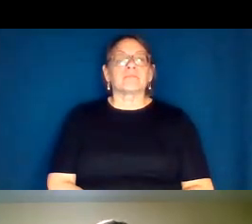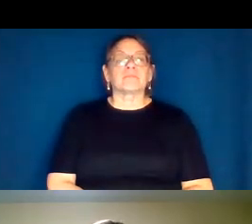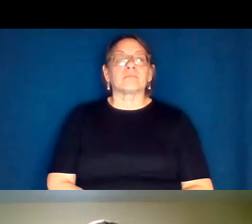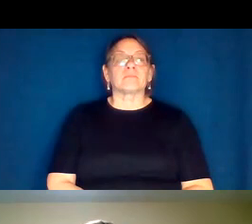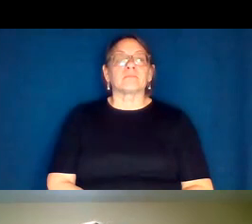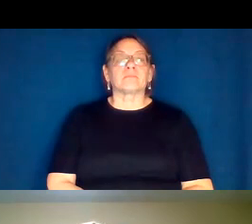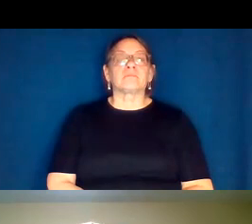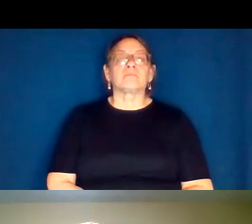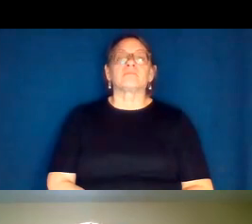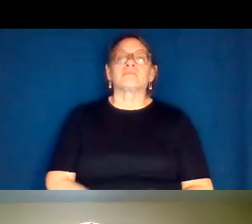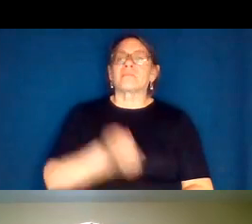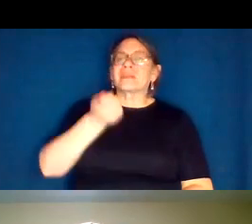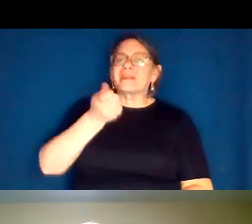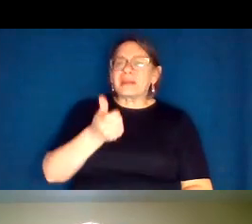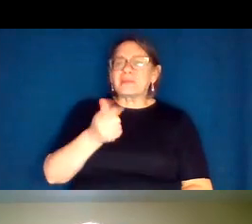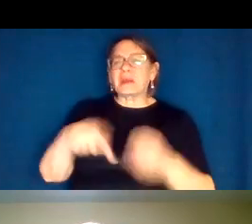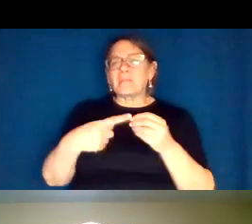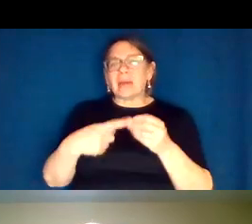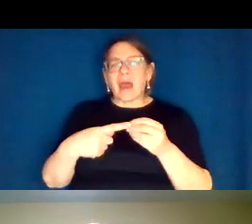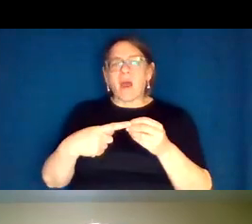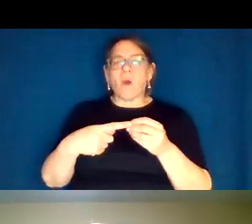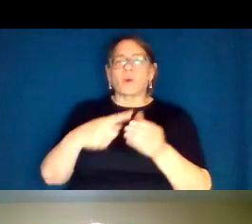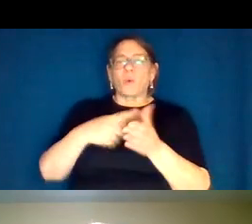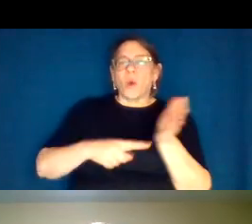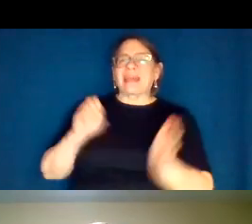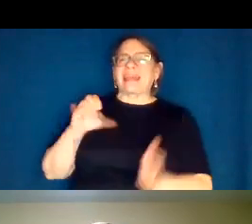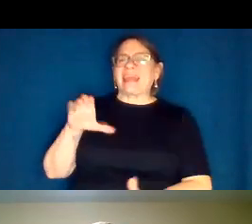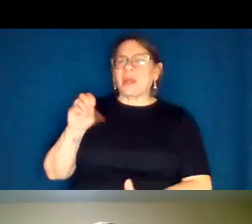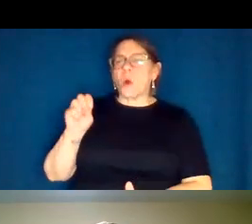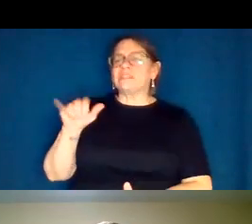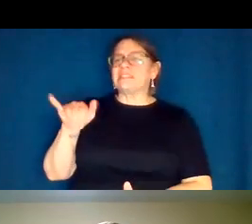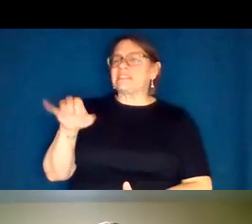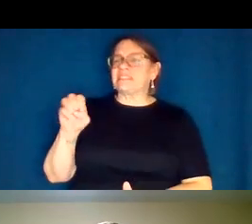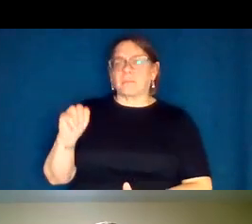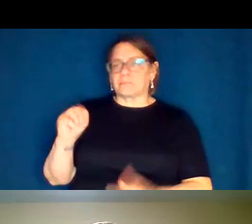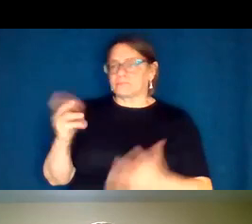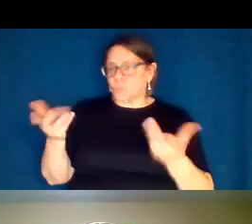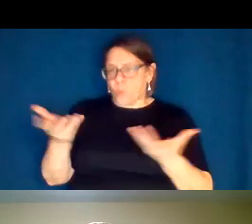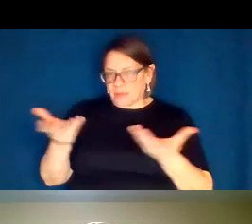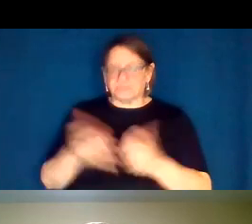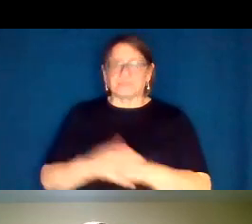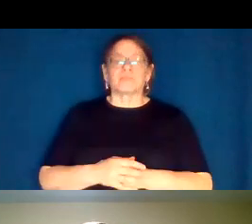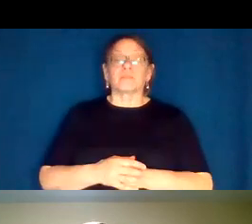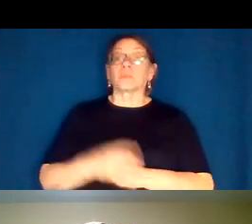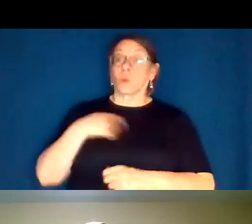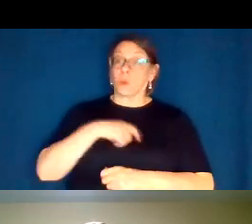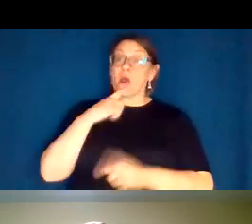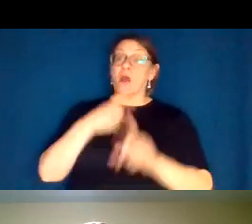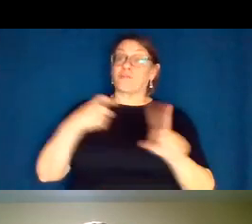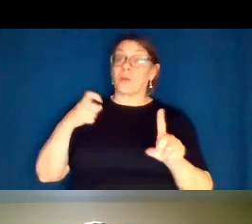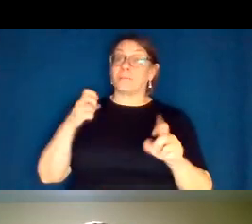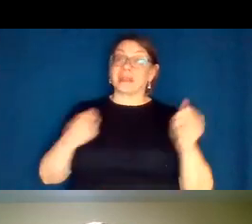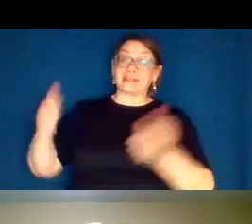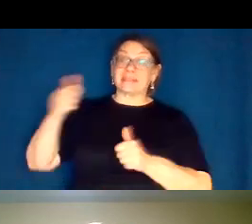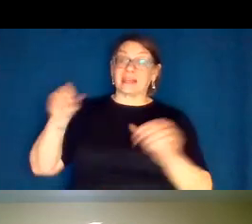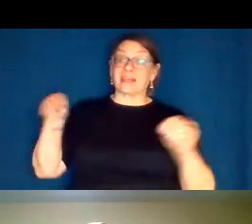Okay, so a little bit of information about what the ecosystem is. Like we mentioned, we're from the Executive Office of Health